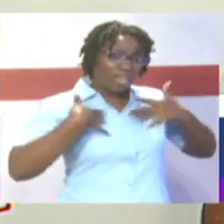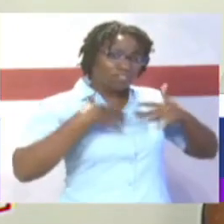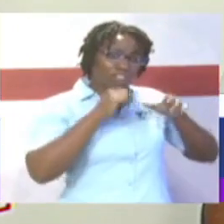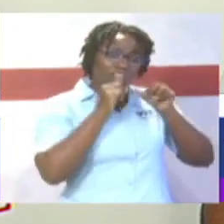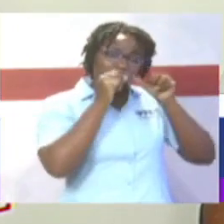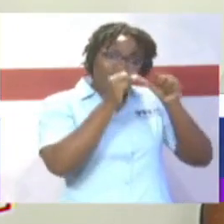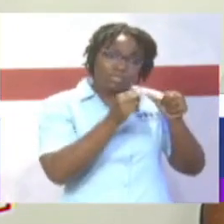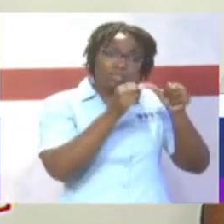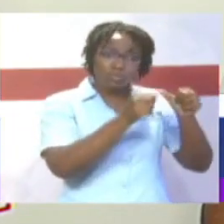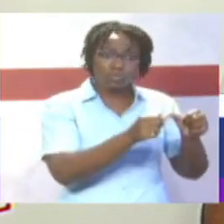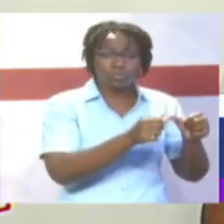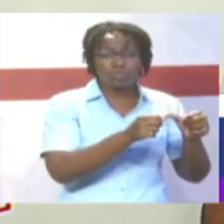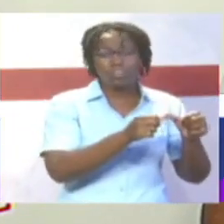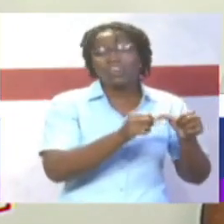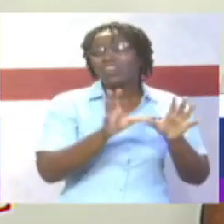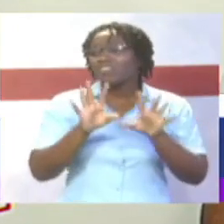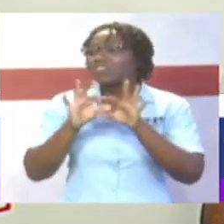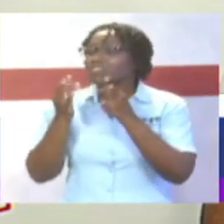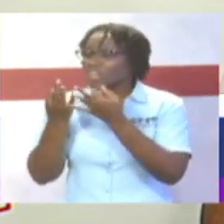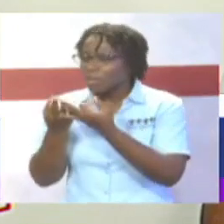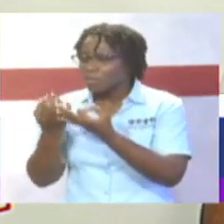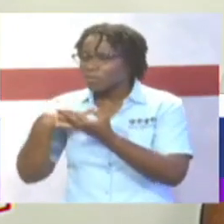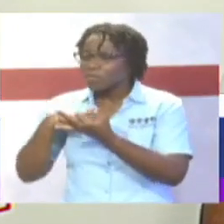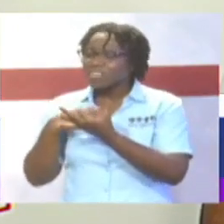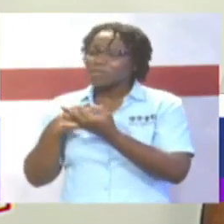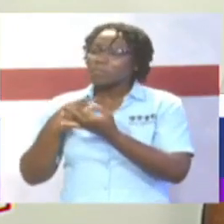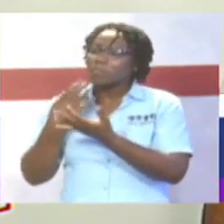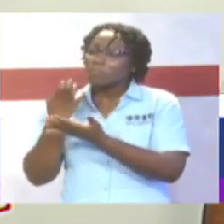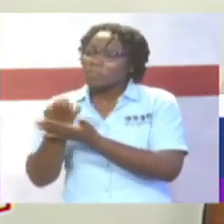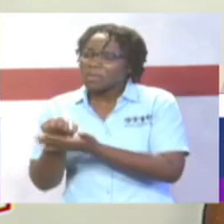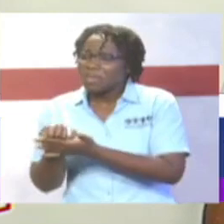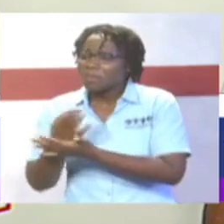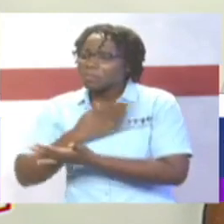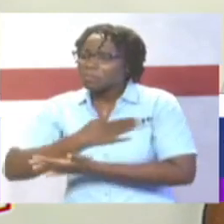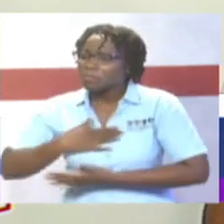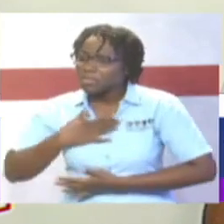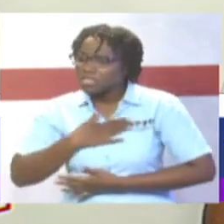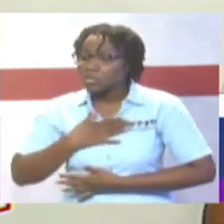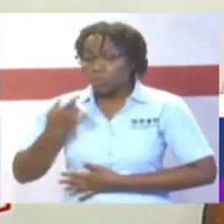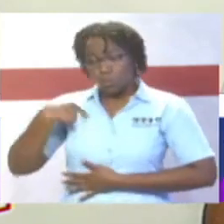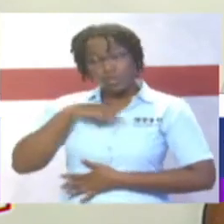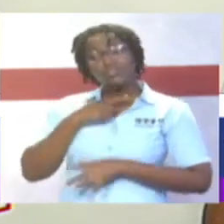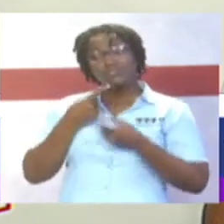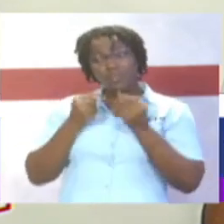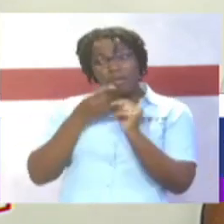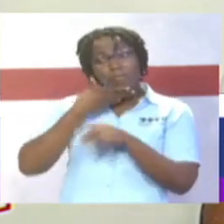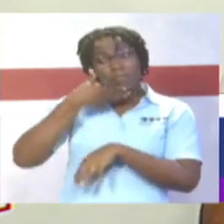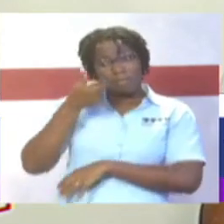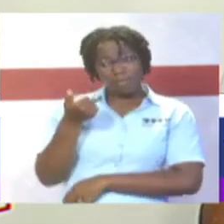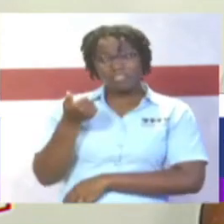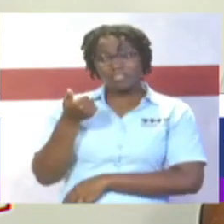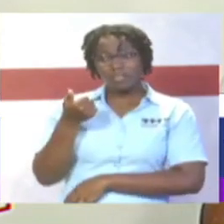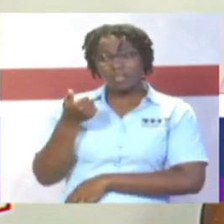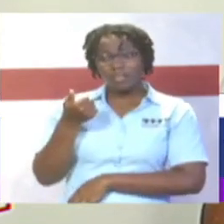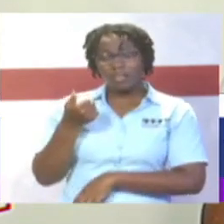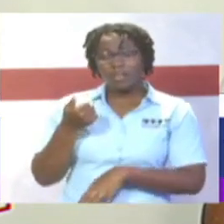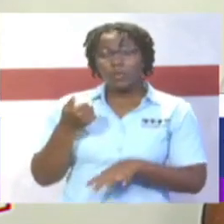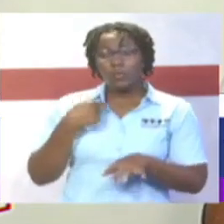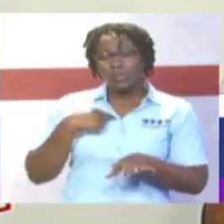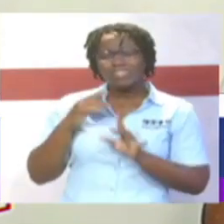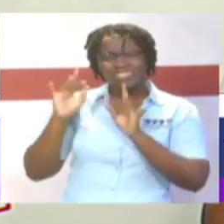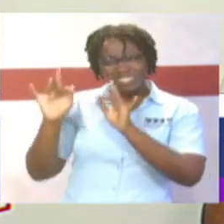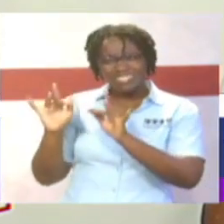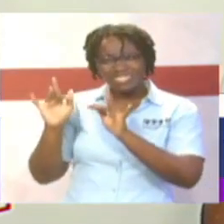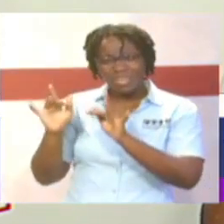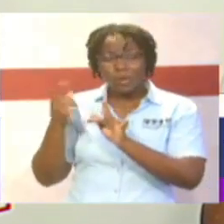Relatives, we empathize with you, but please know that we are doing our best. We do everything for